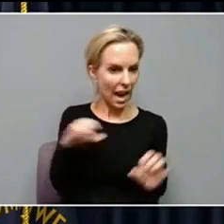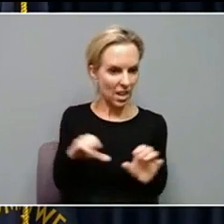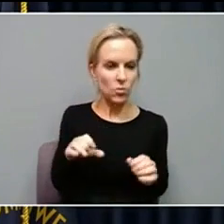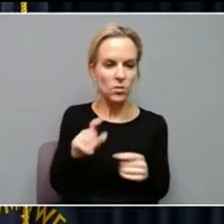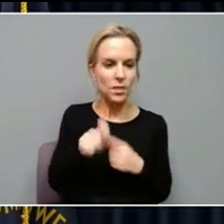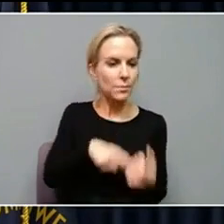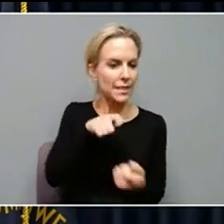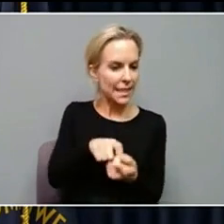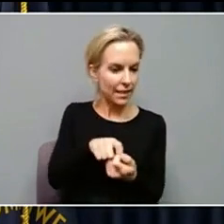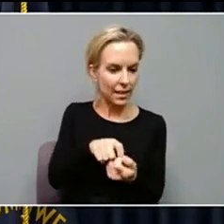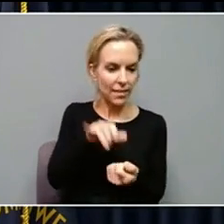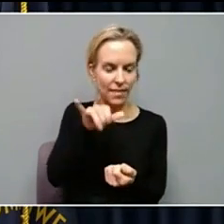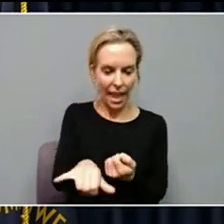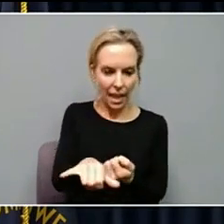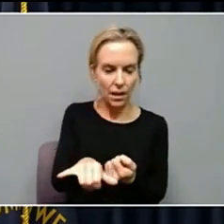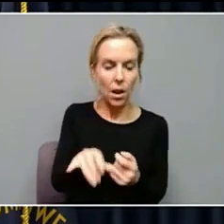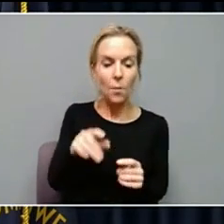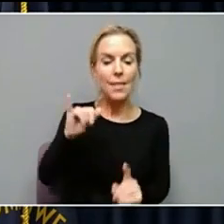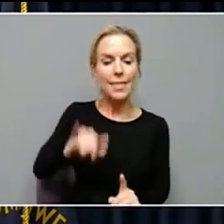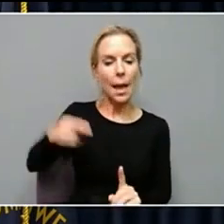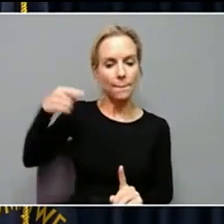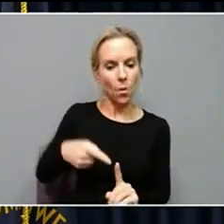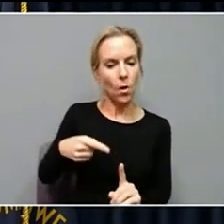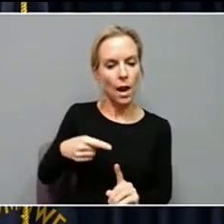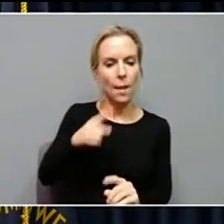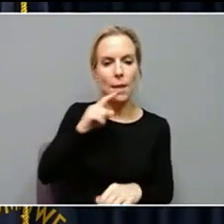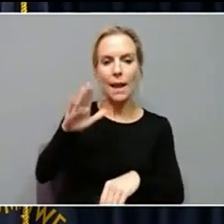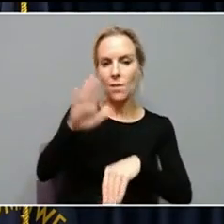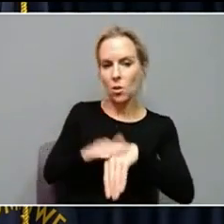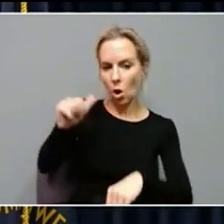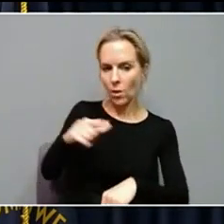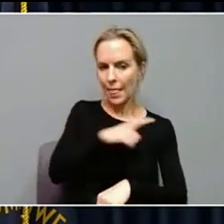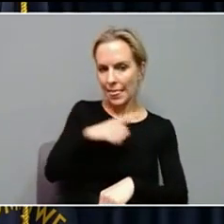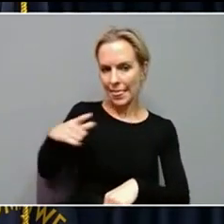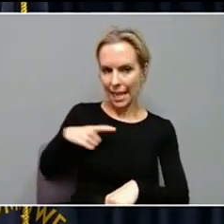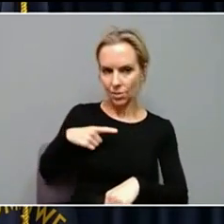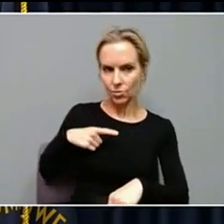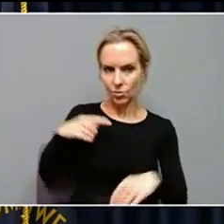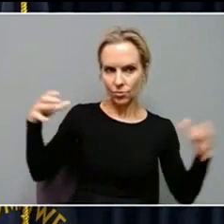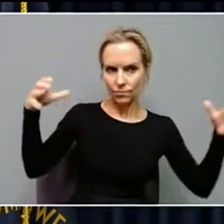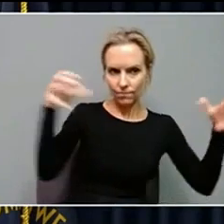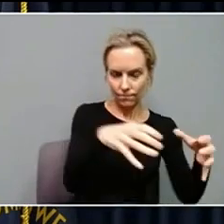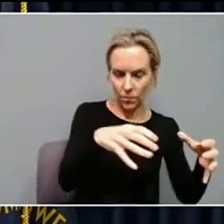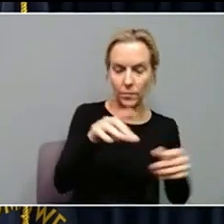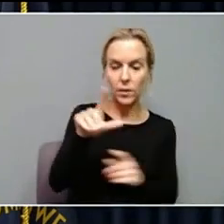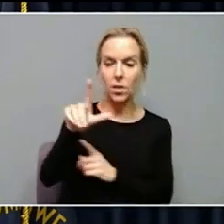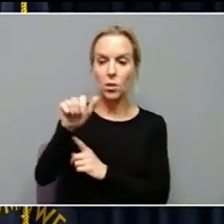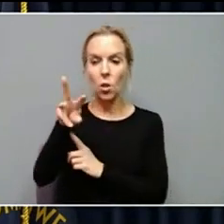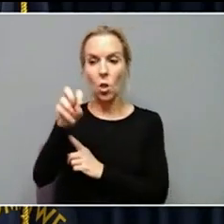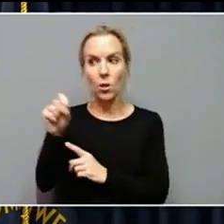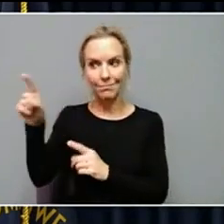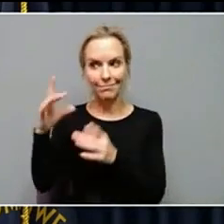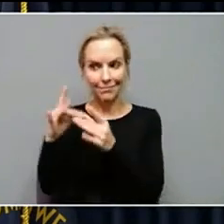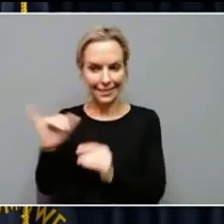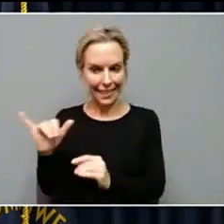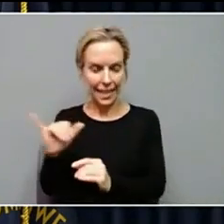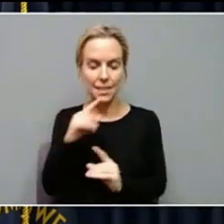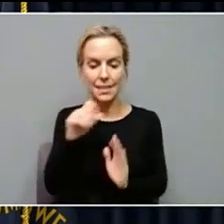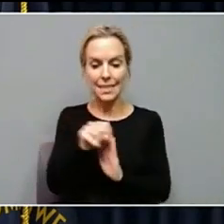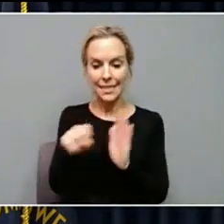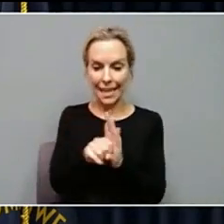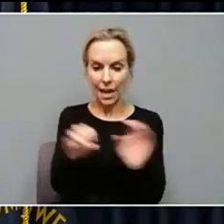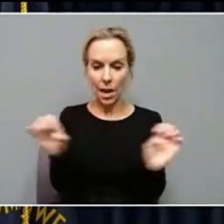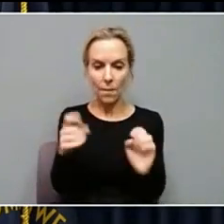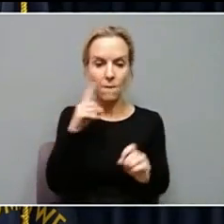that. But at that point, I've got to call the legislature in. What those laws also say is the state of emergency for